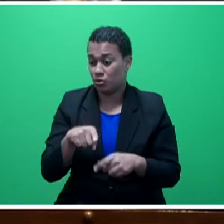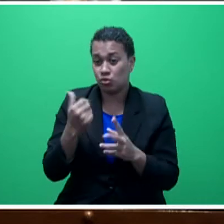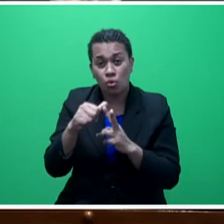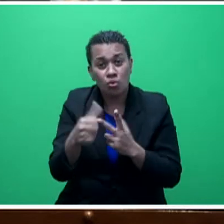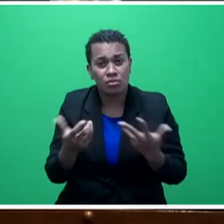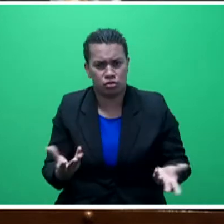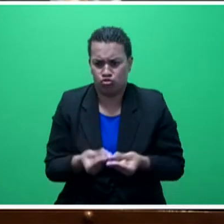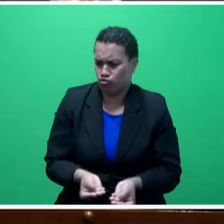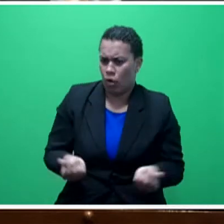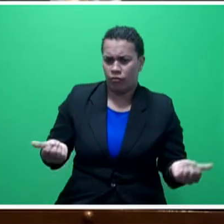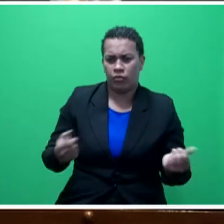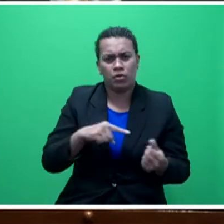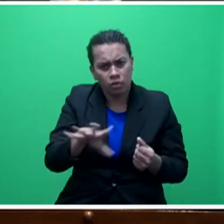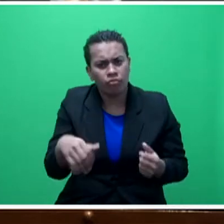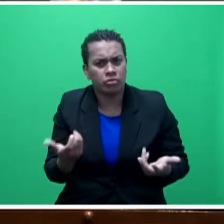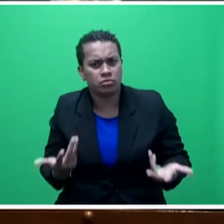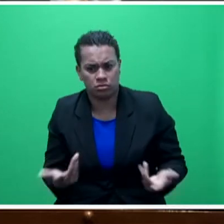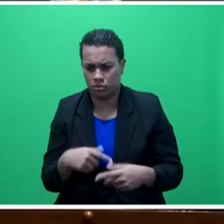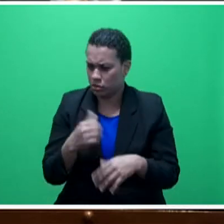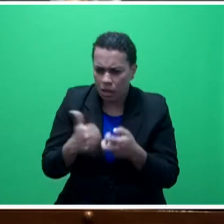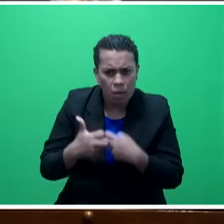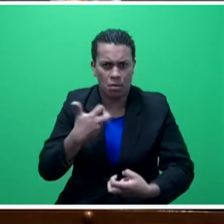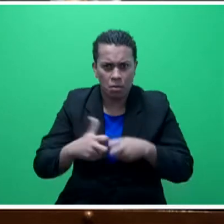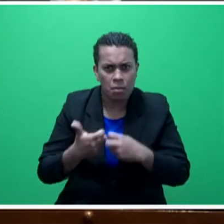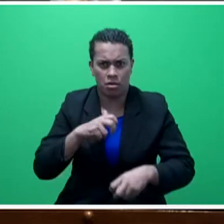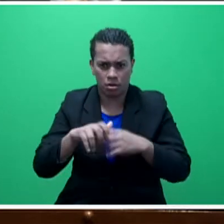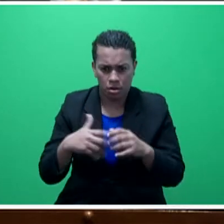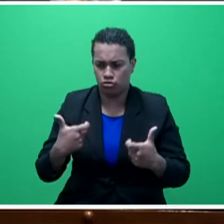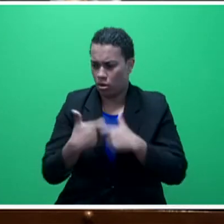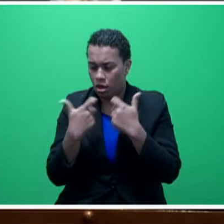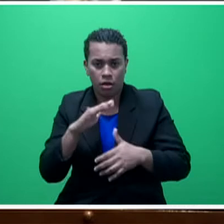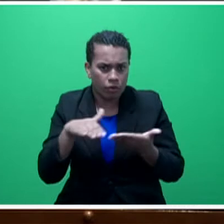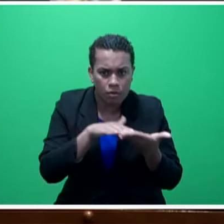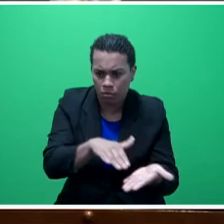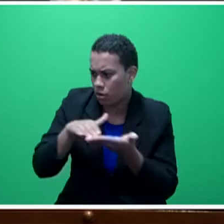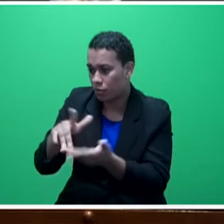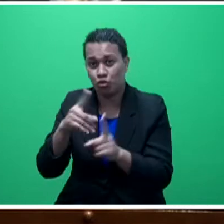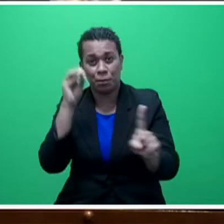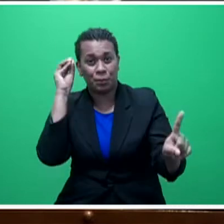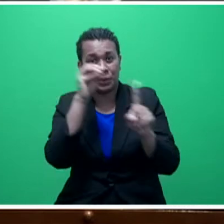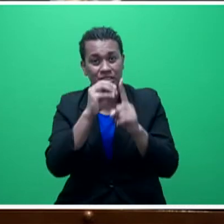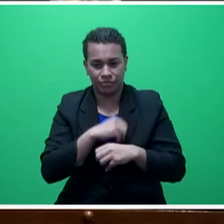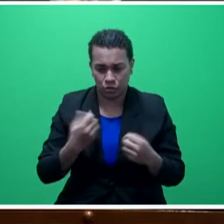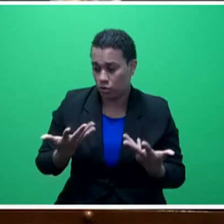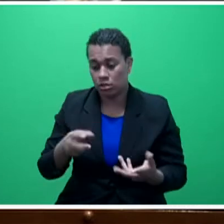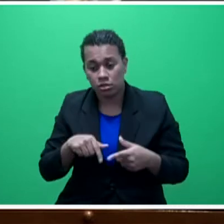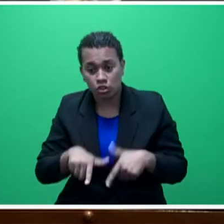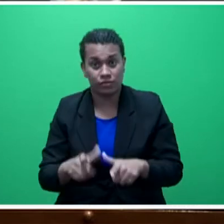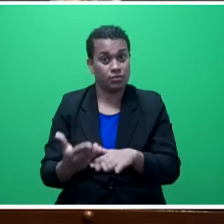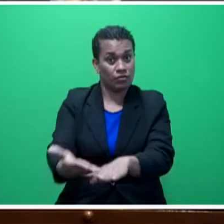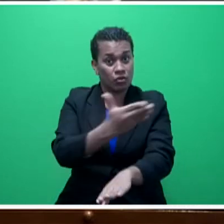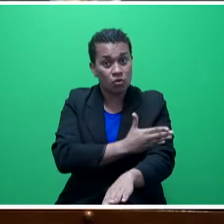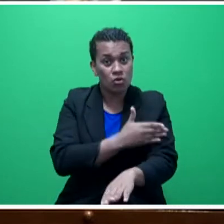people and provides a plethora of opportunities that objectifies our journey to pre-COVID economic